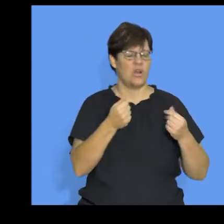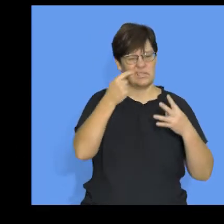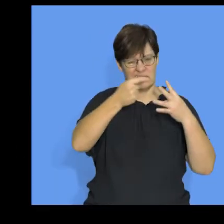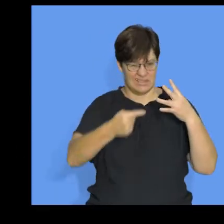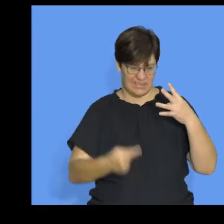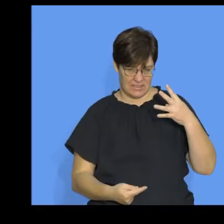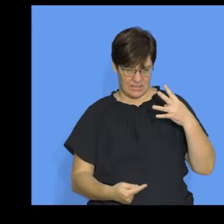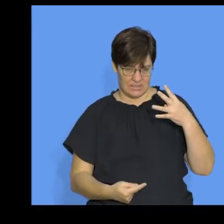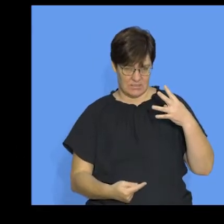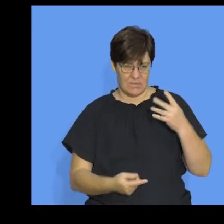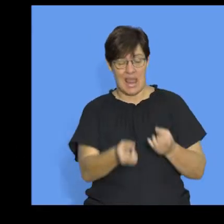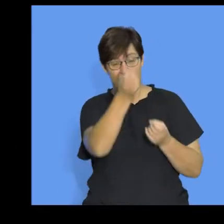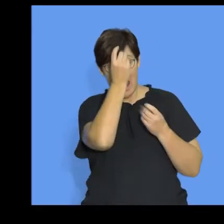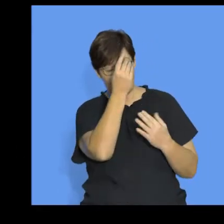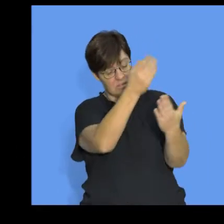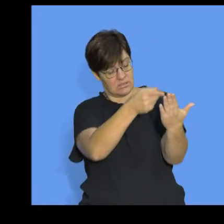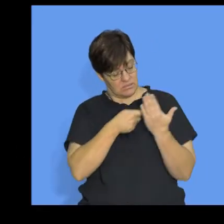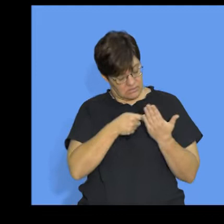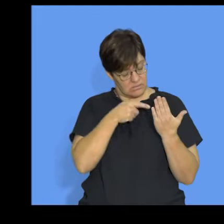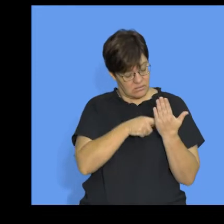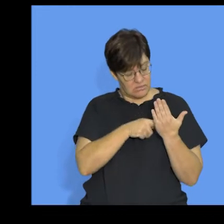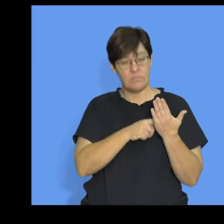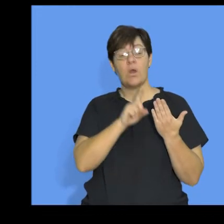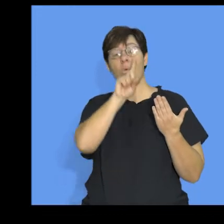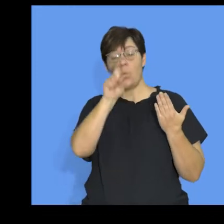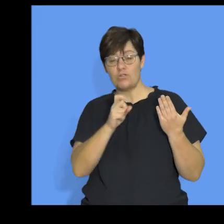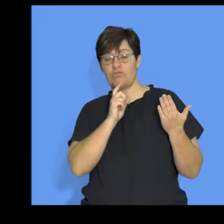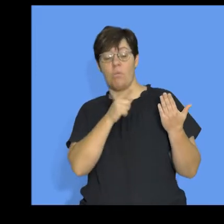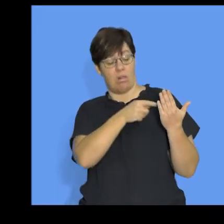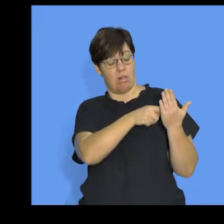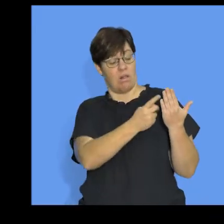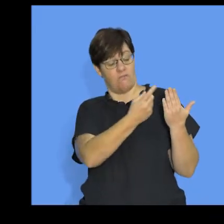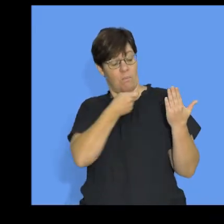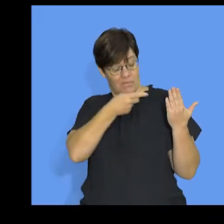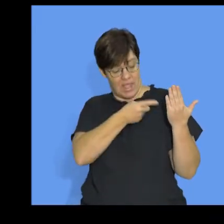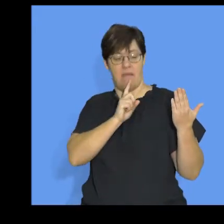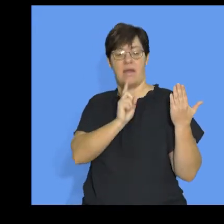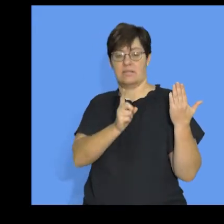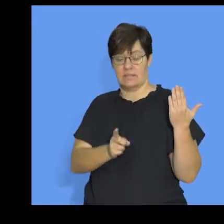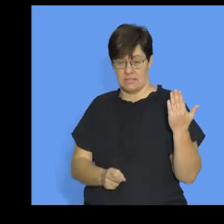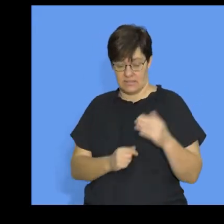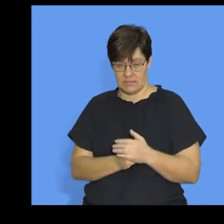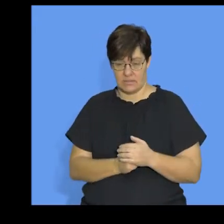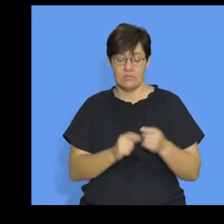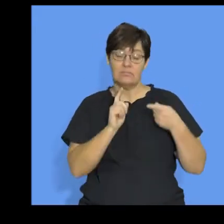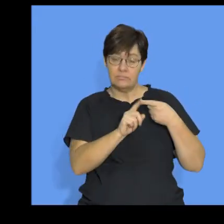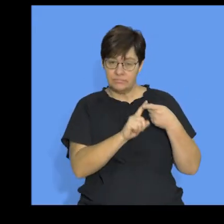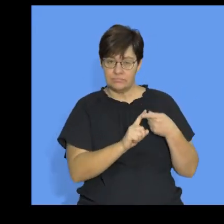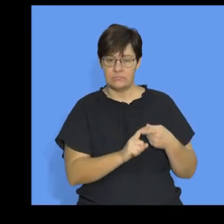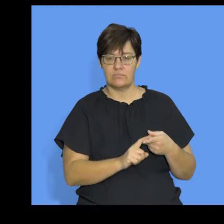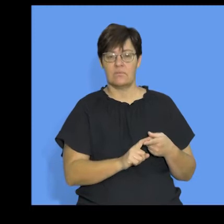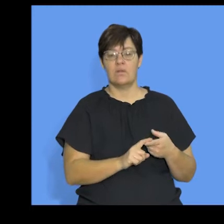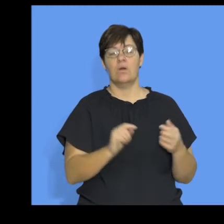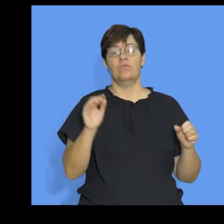your information on which the question will be based. Okay, now we are asked to work out the total fixed